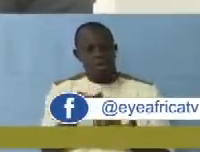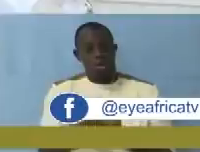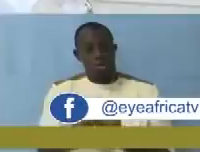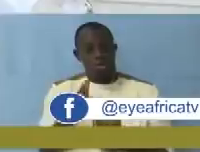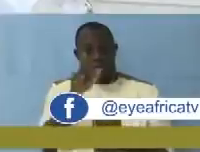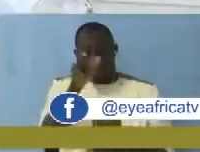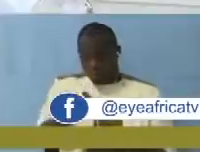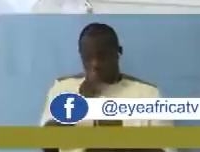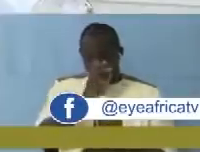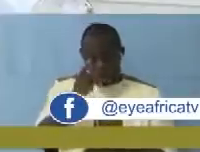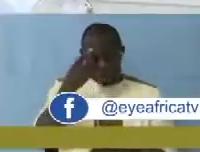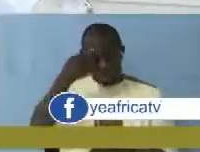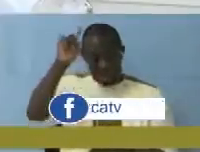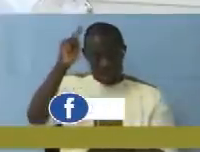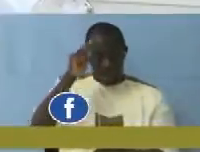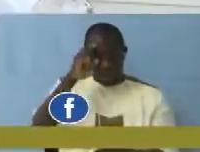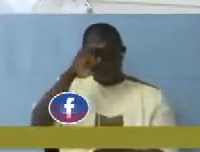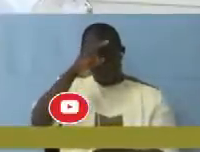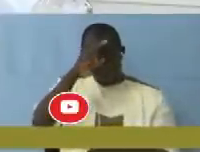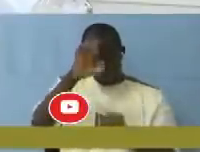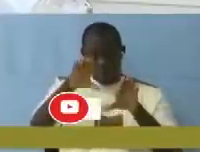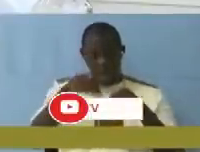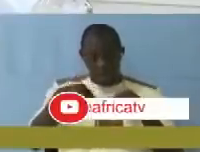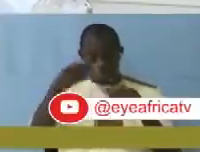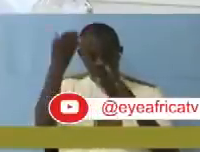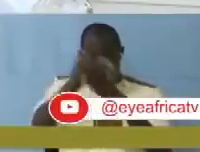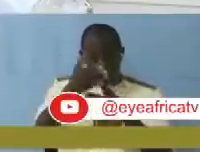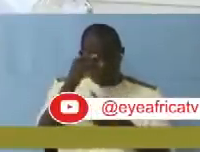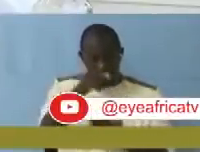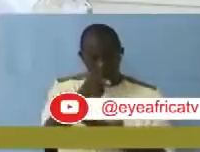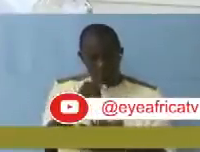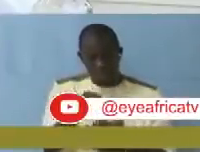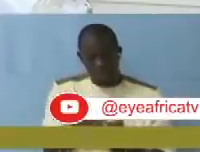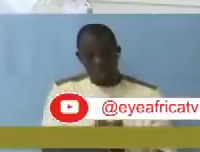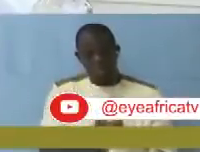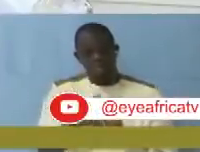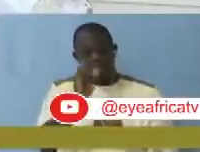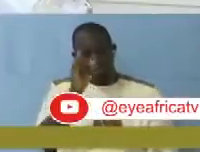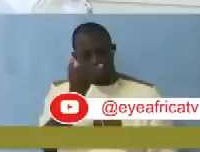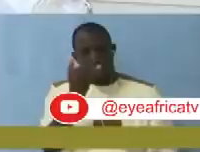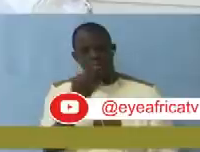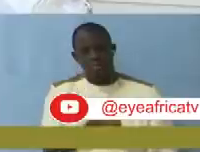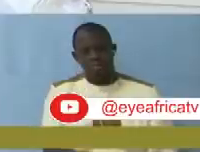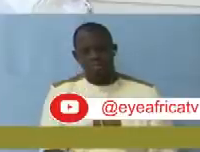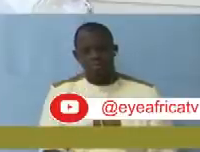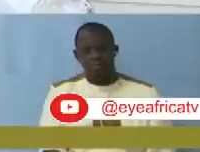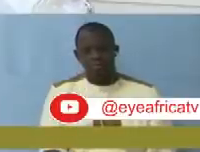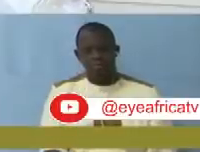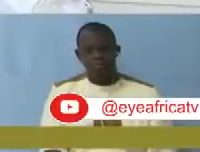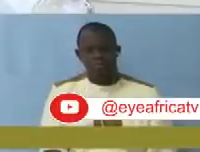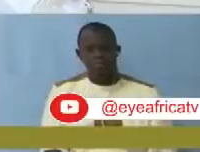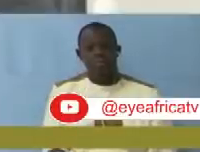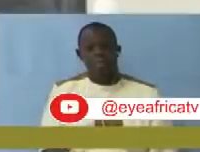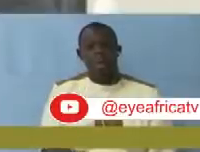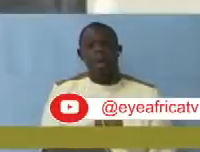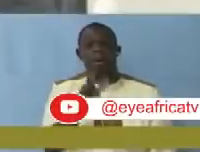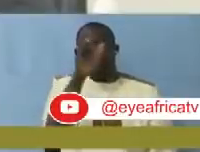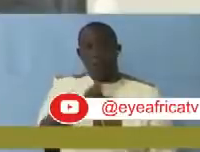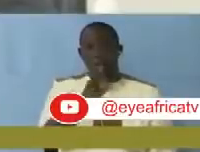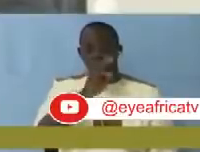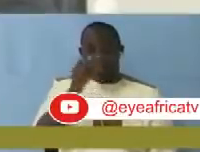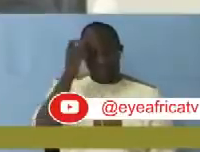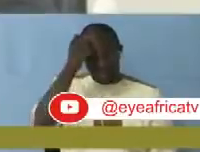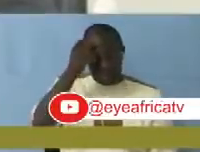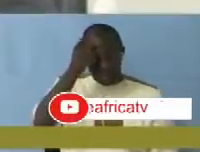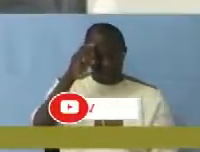to believe you? ya mer hakilo si o mutano ba moyla wala ba Yes. Ha. Well, reasonable people don't behave